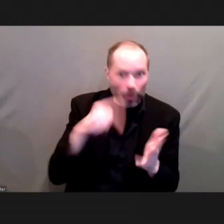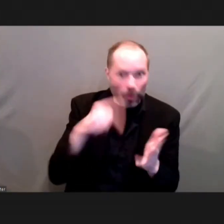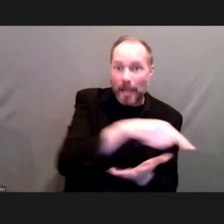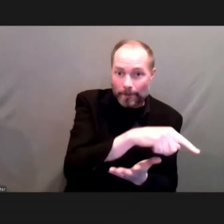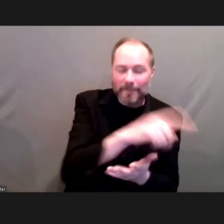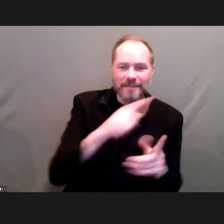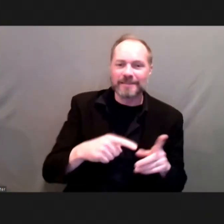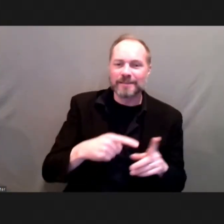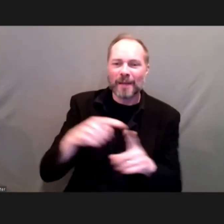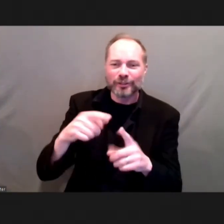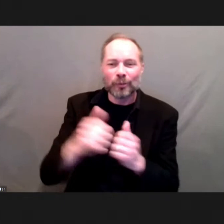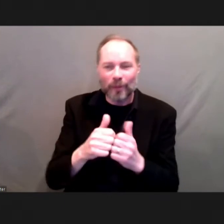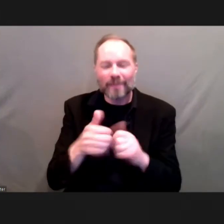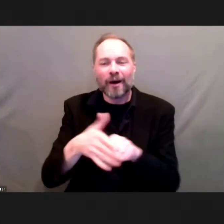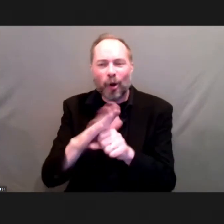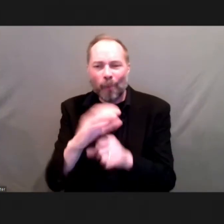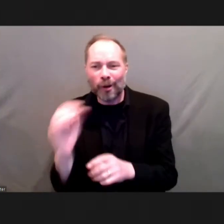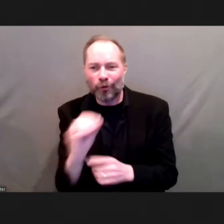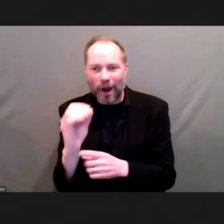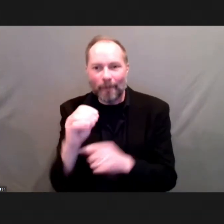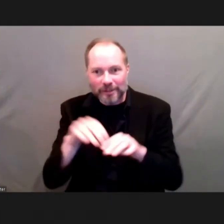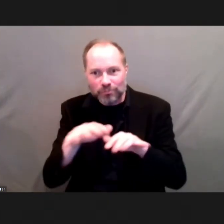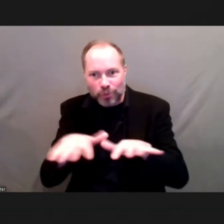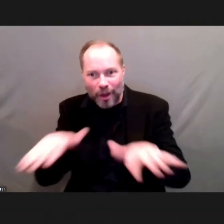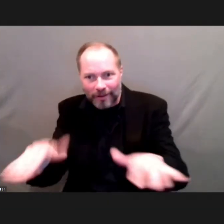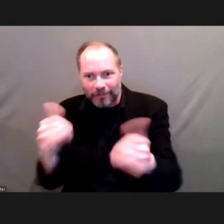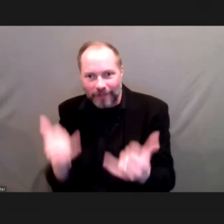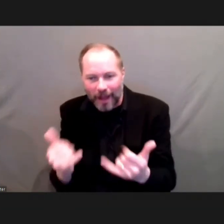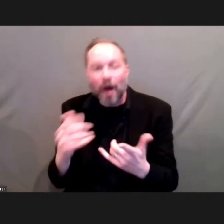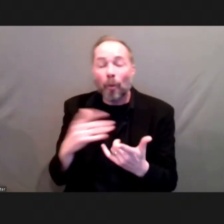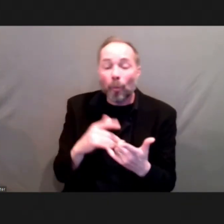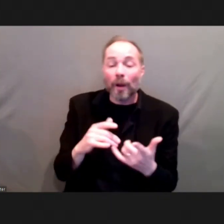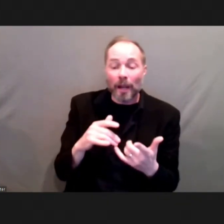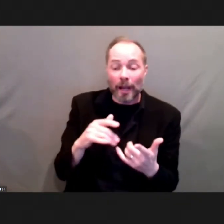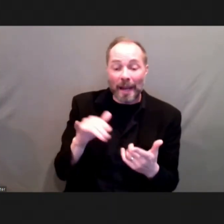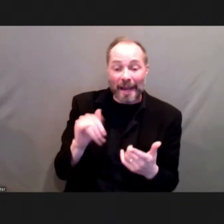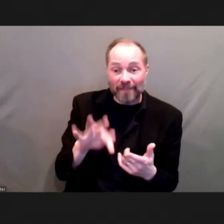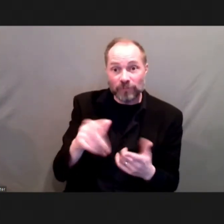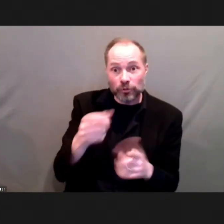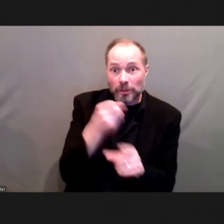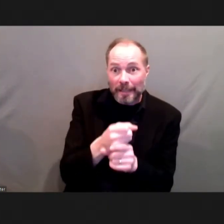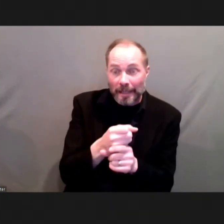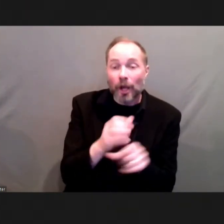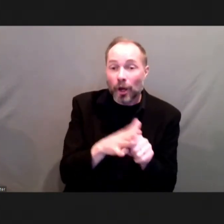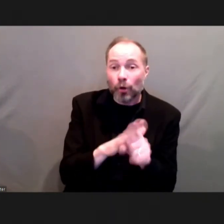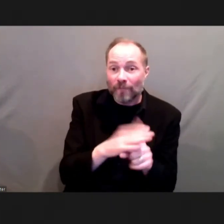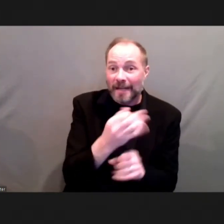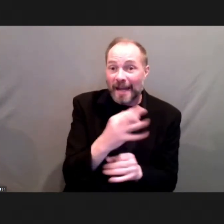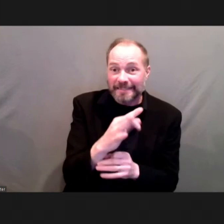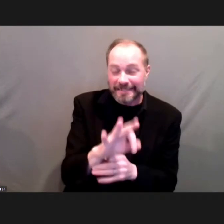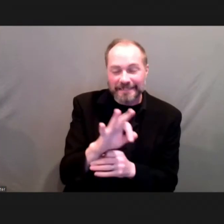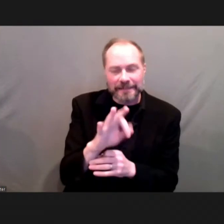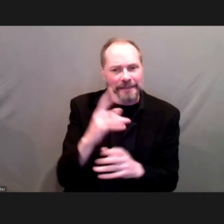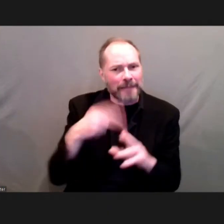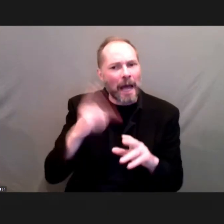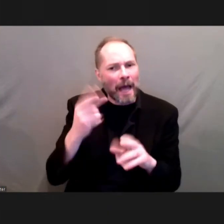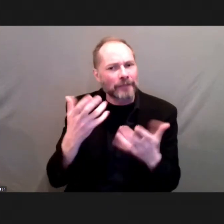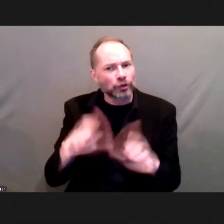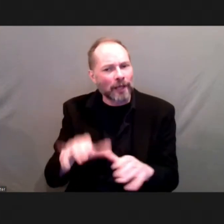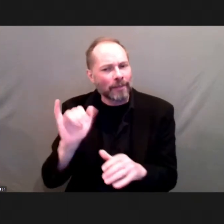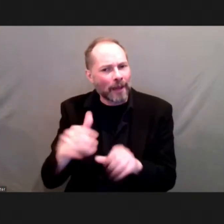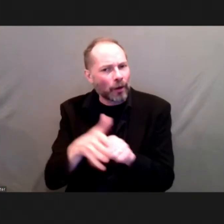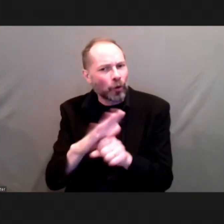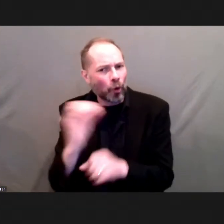the Omicron variant going around so much. And again, if Coloradans, if you get COVID-19, the chances are very, very high it's the Omicron variant right now.